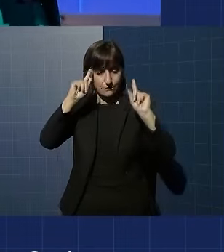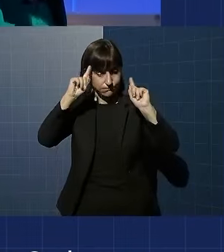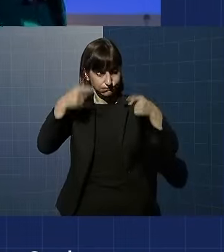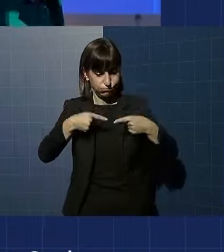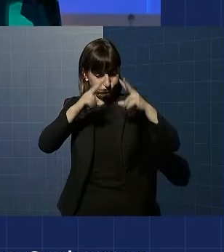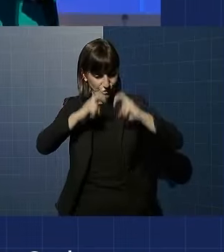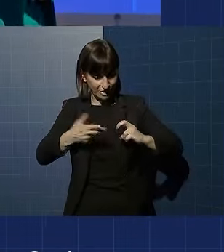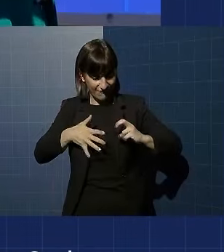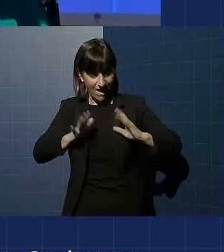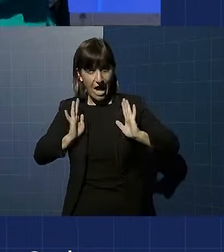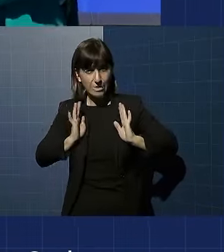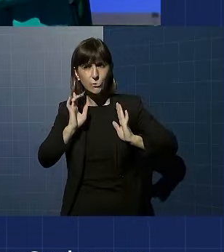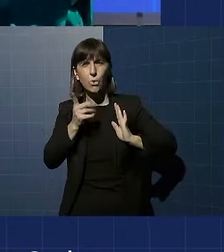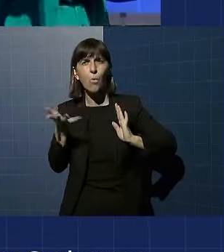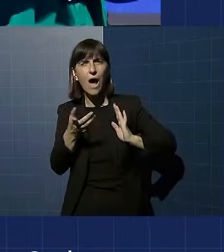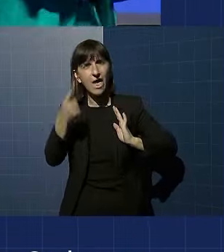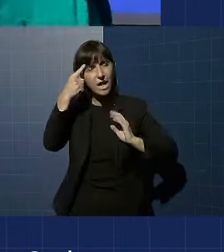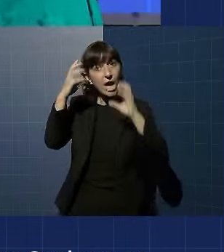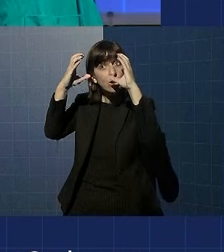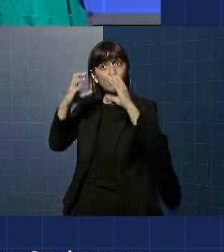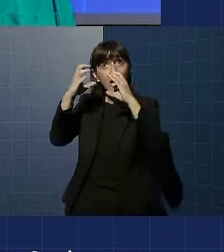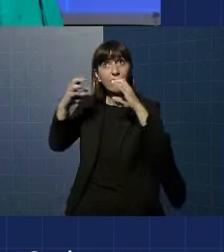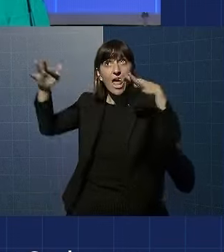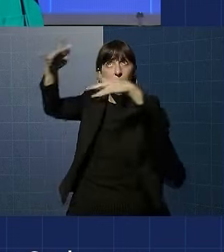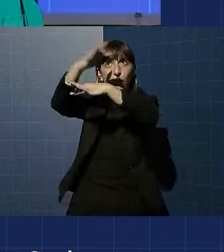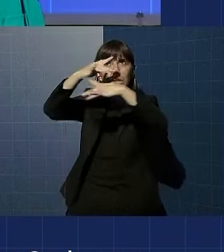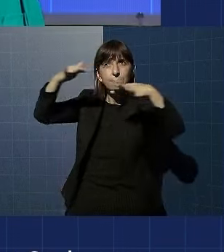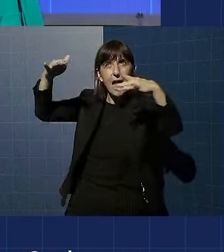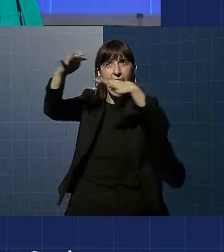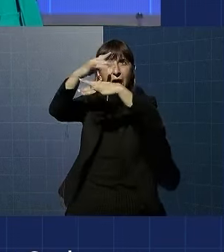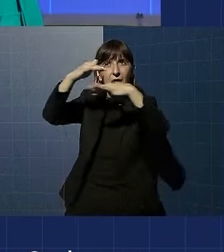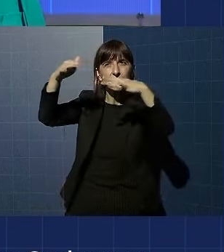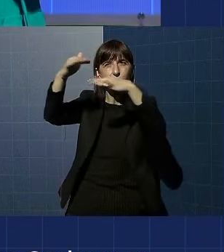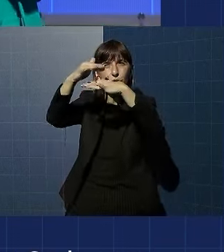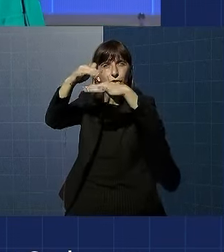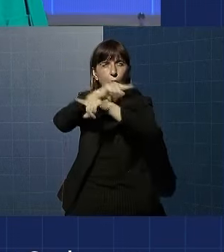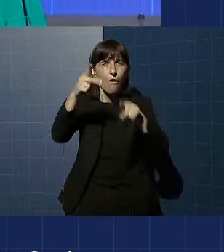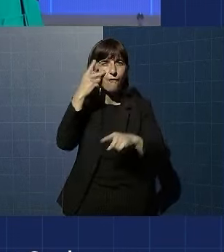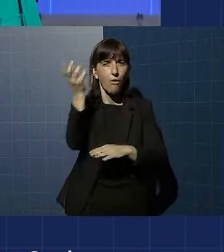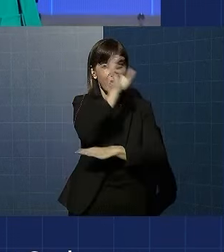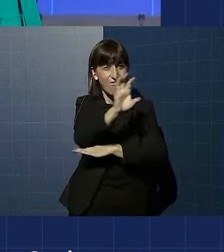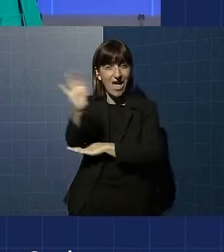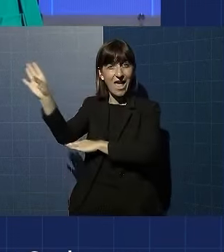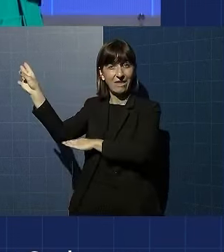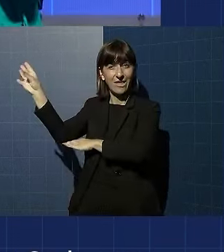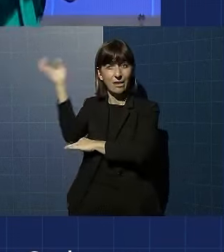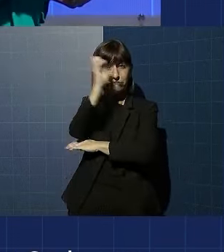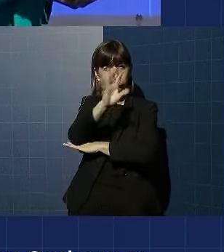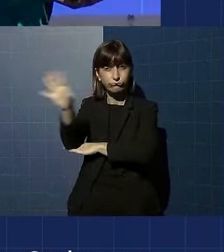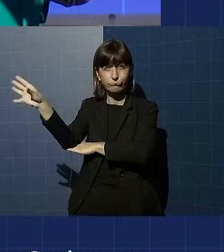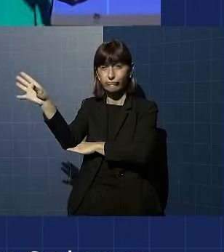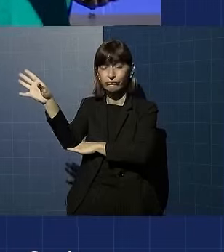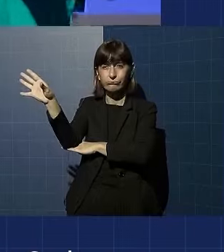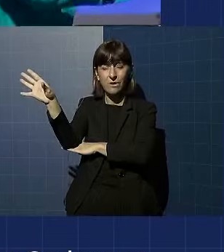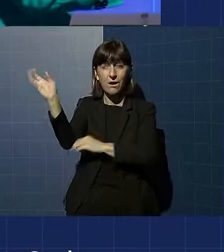So what you can see here is an image. It's going through the brain, so it's going like this. So you start at the eyes, and then it goes through the brain like